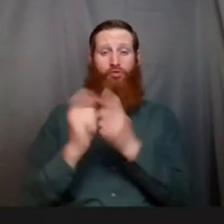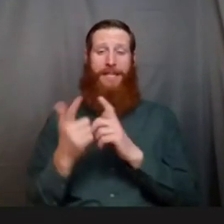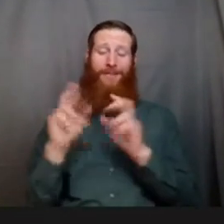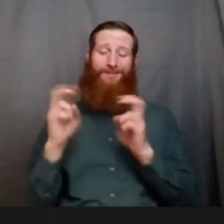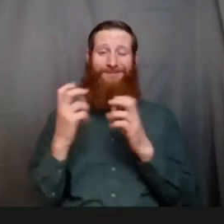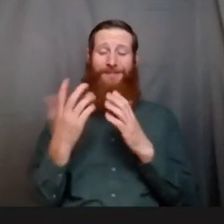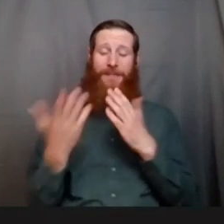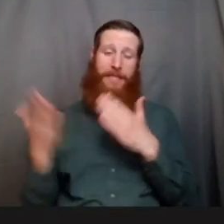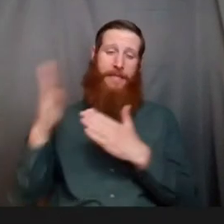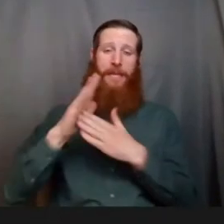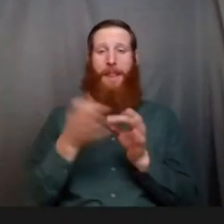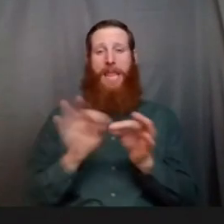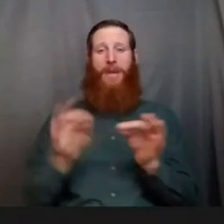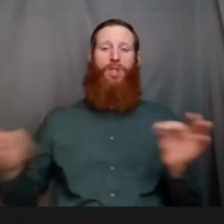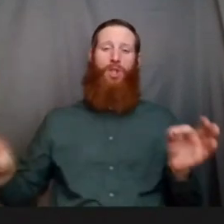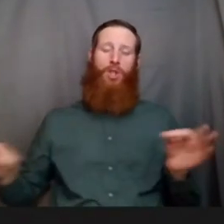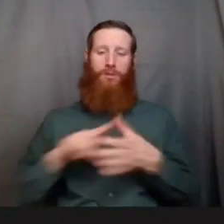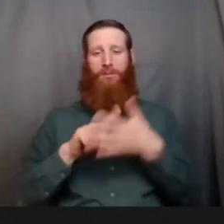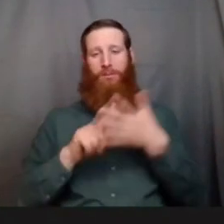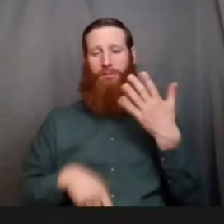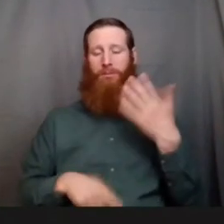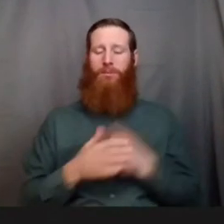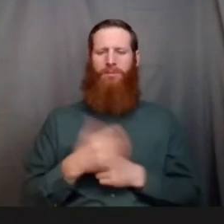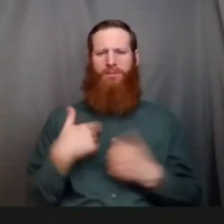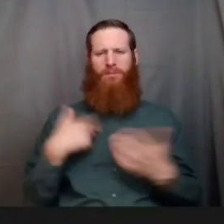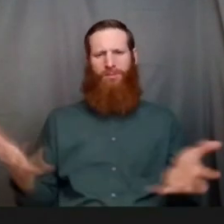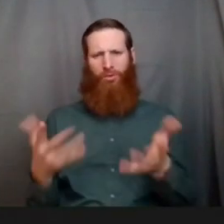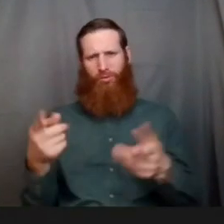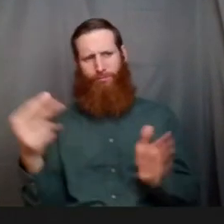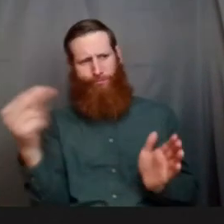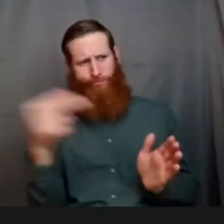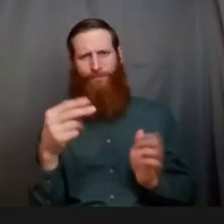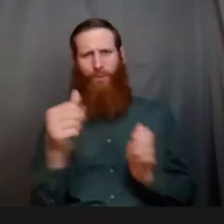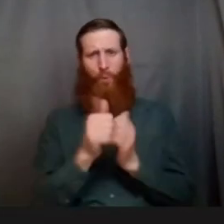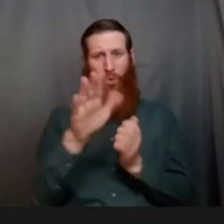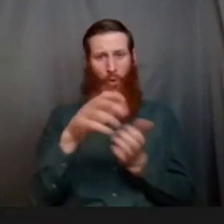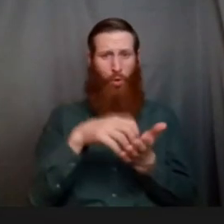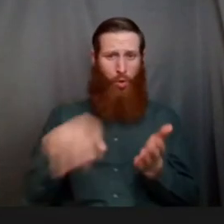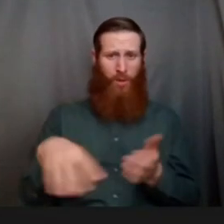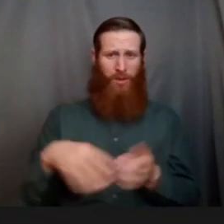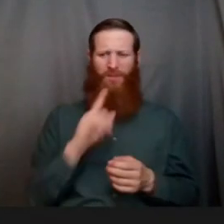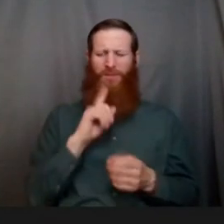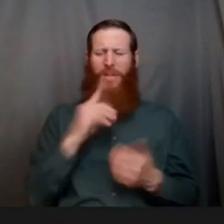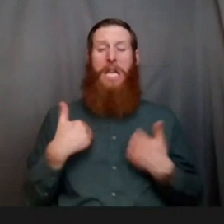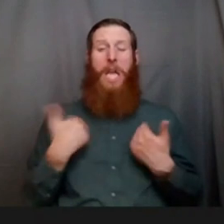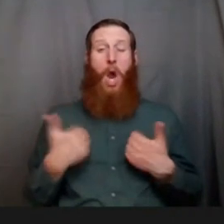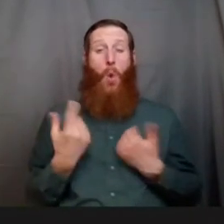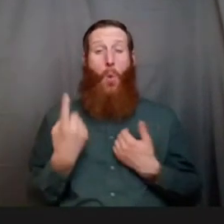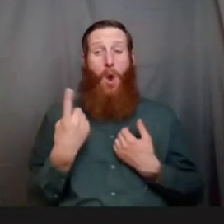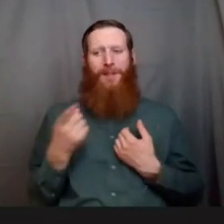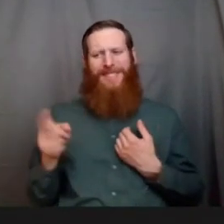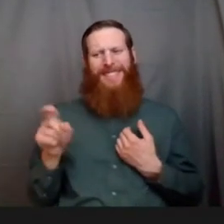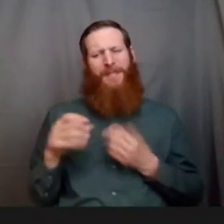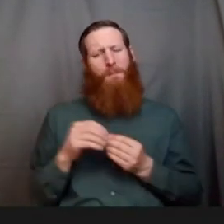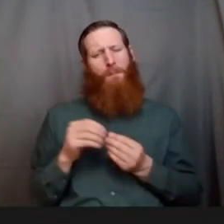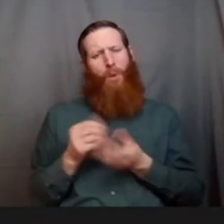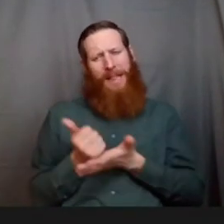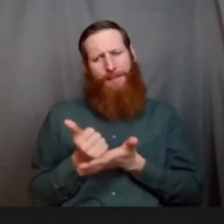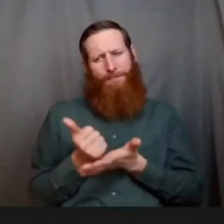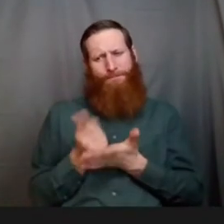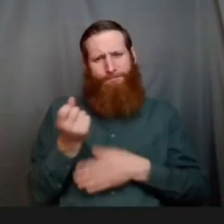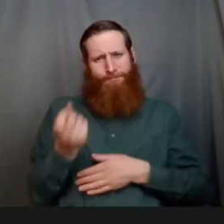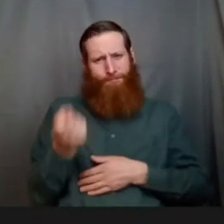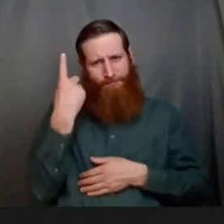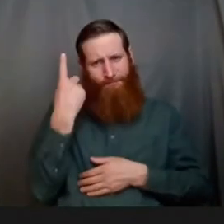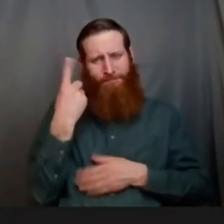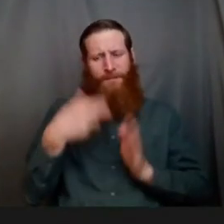just encourage you to do that and really spend some time with your student, especially the younger ones that might need some help really understanding and